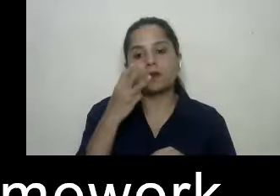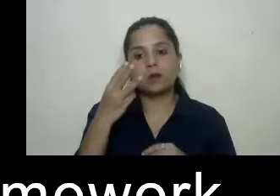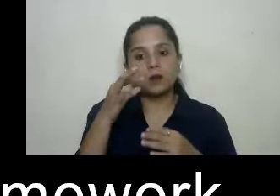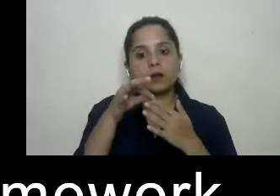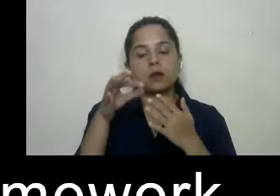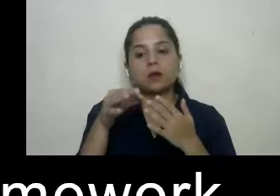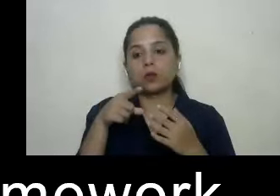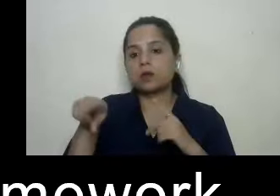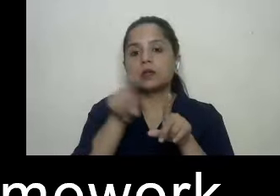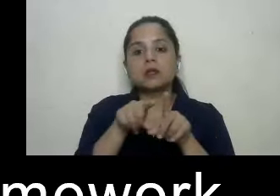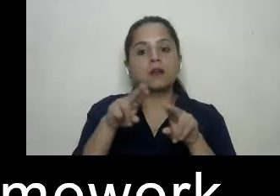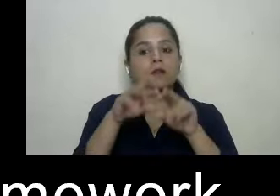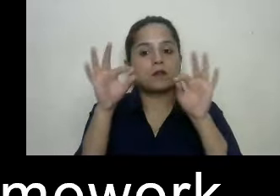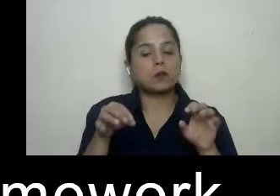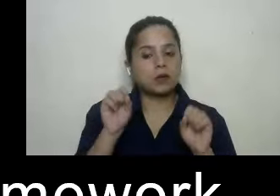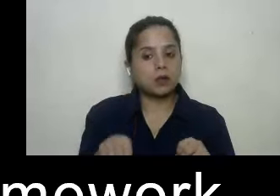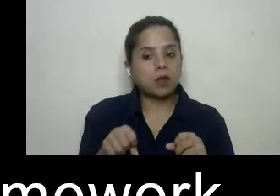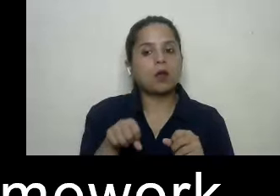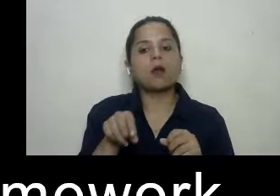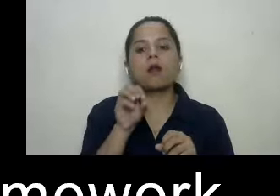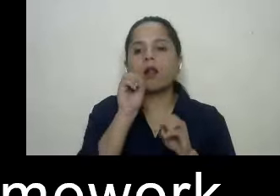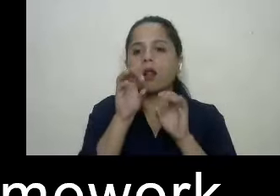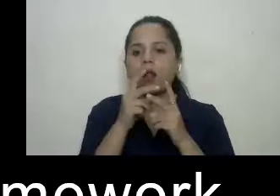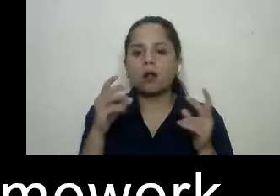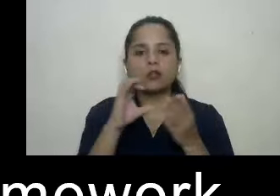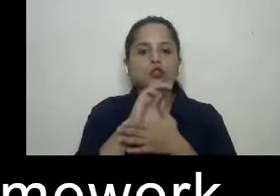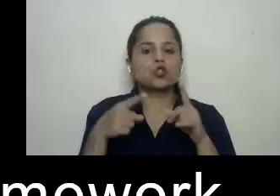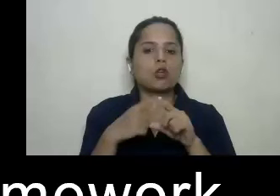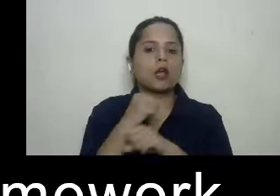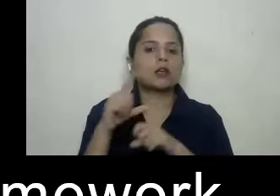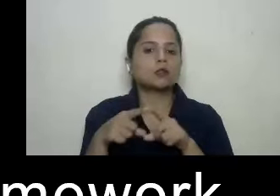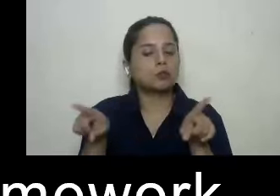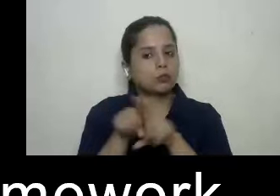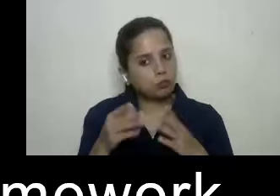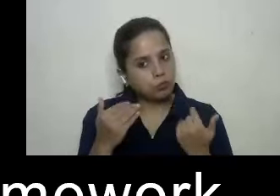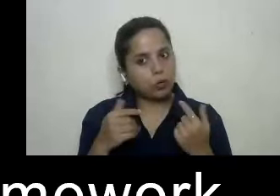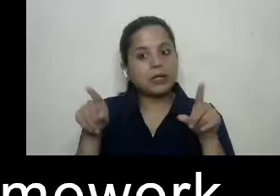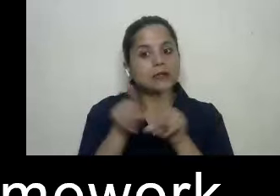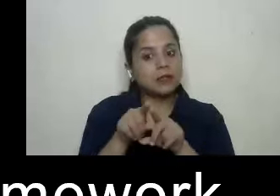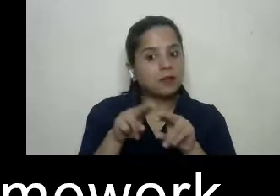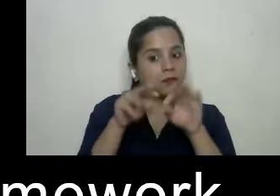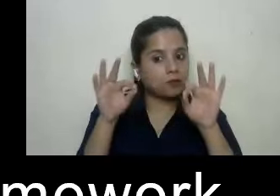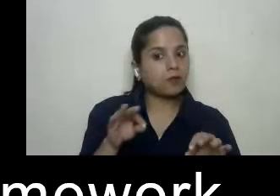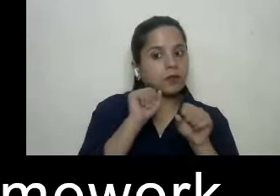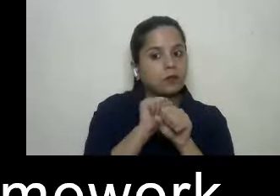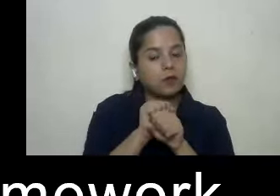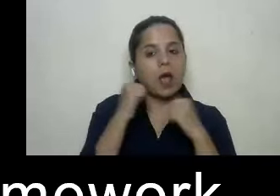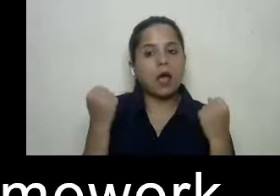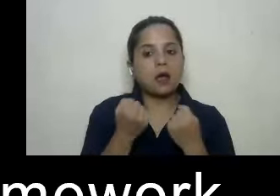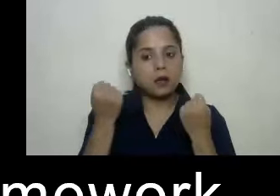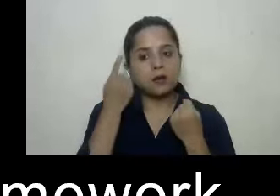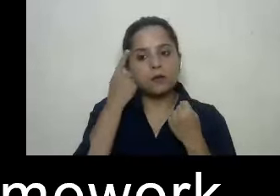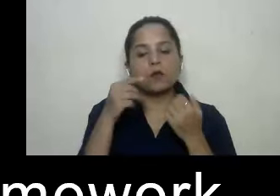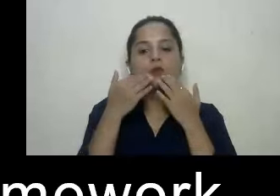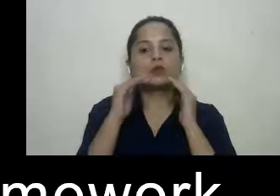framework can be used to give a prompt to ChatGPT. The same framework can be used to create an activity for the students